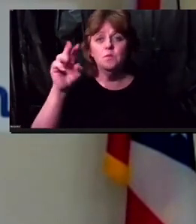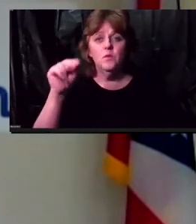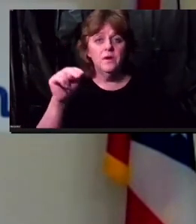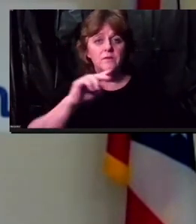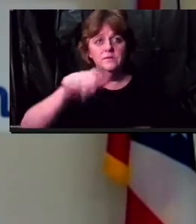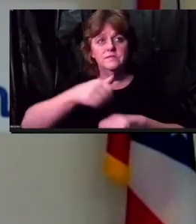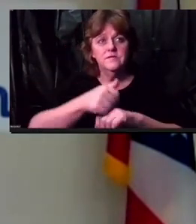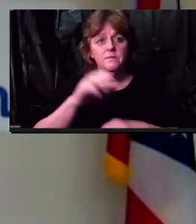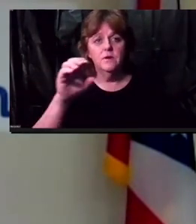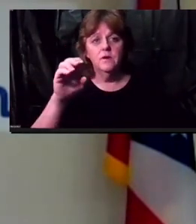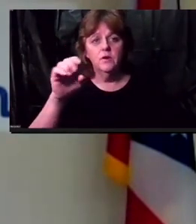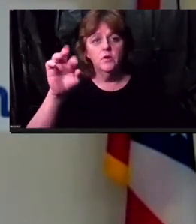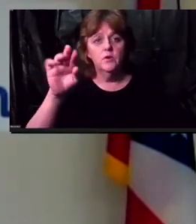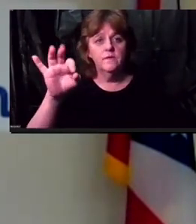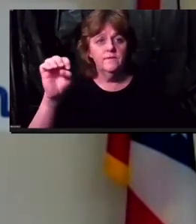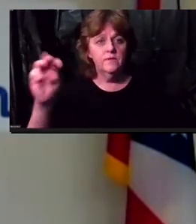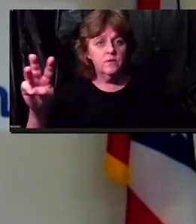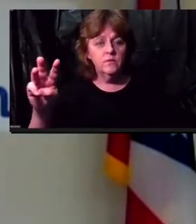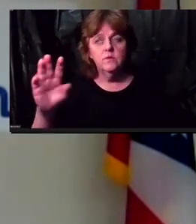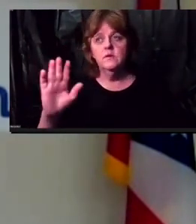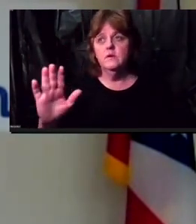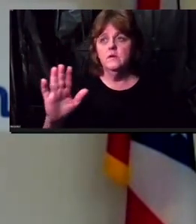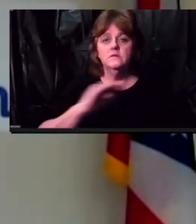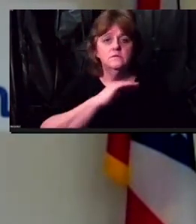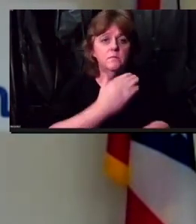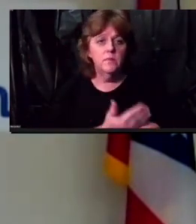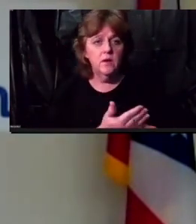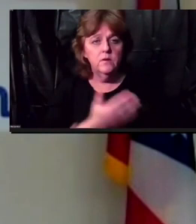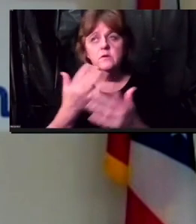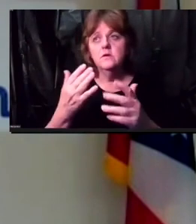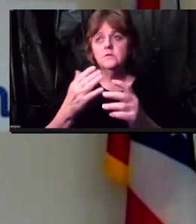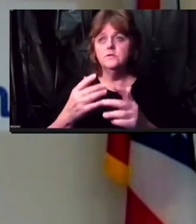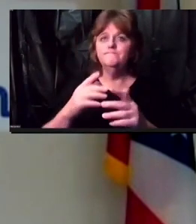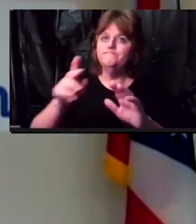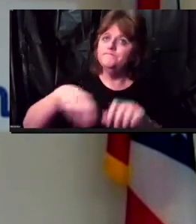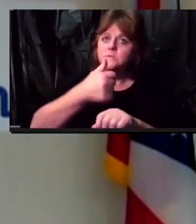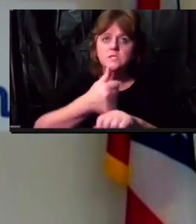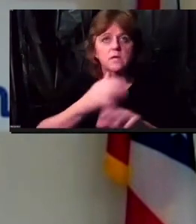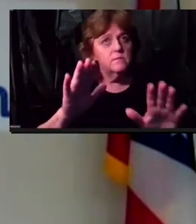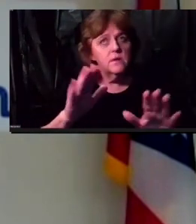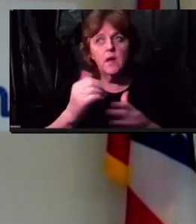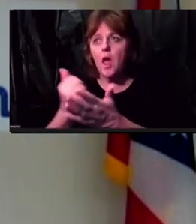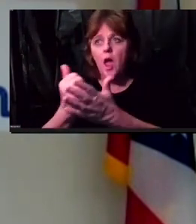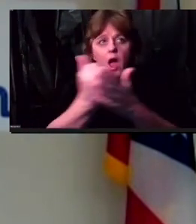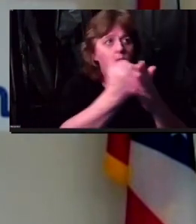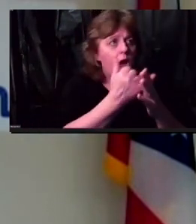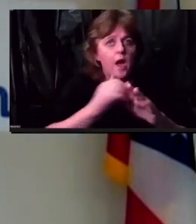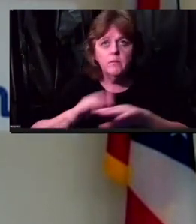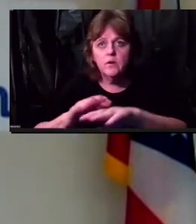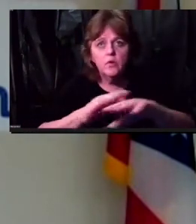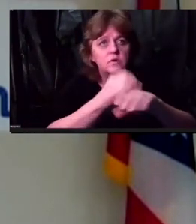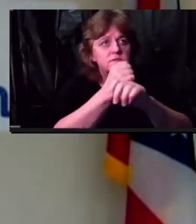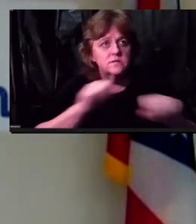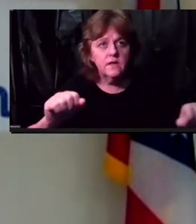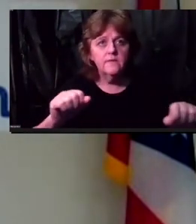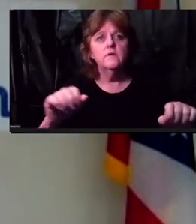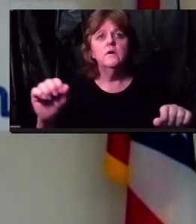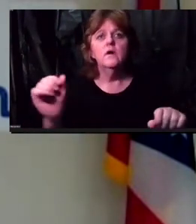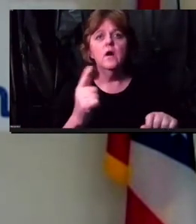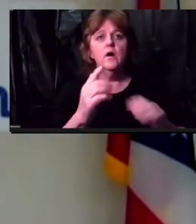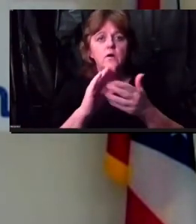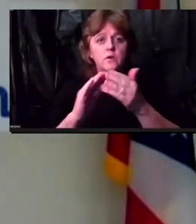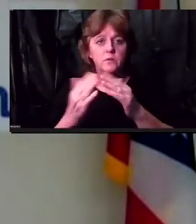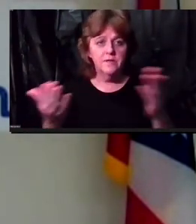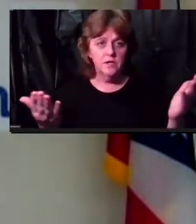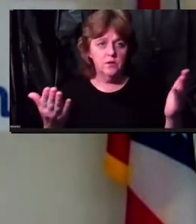is execute his executive power to in the interest of all our communities in Ohio.